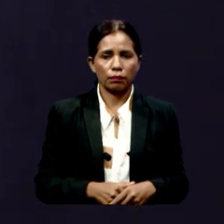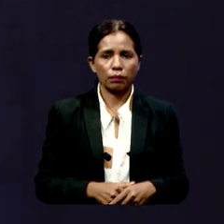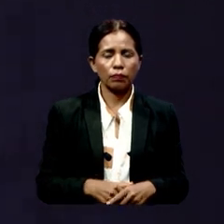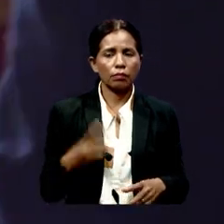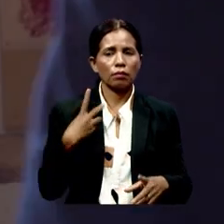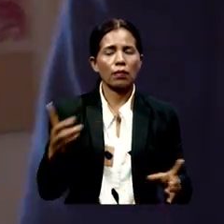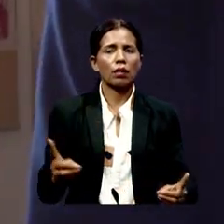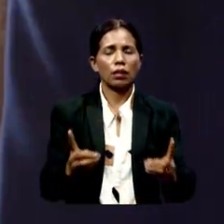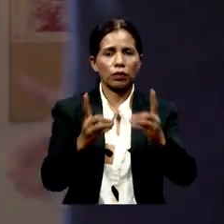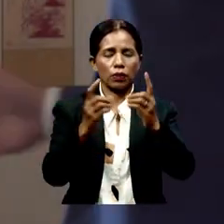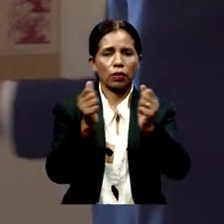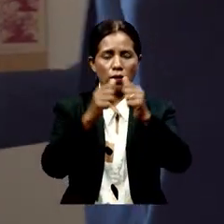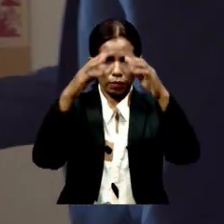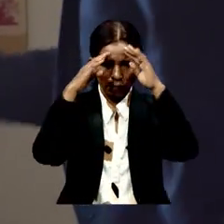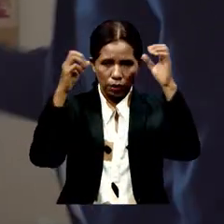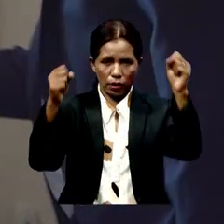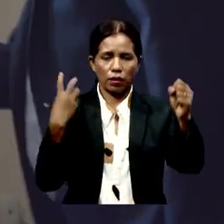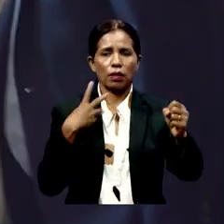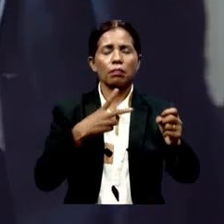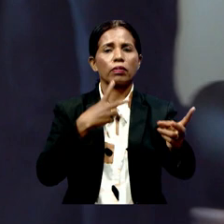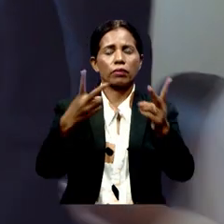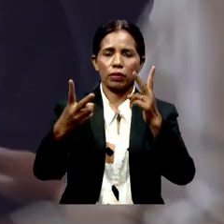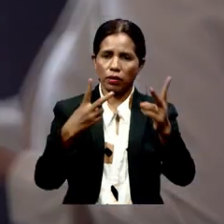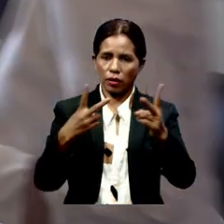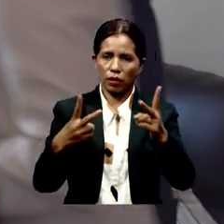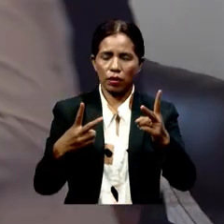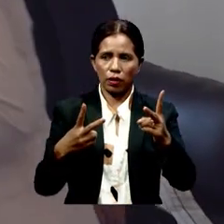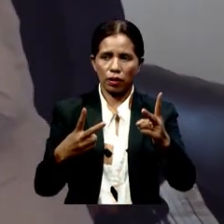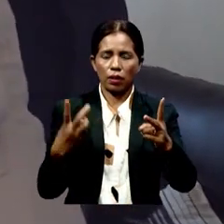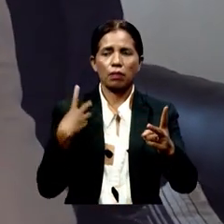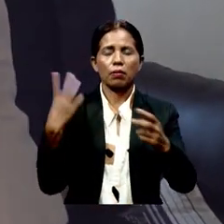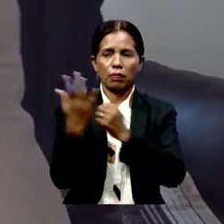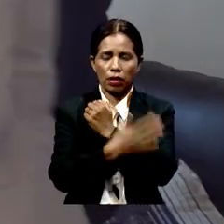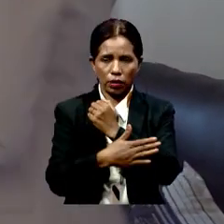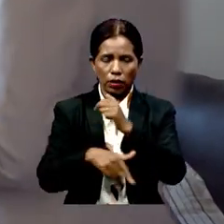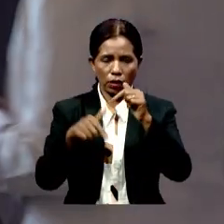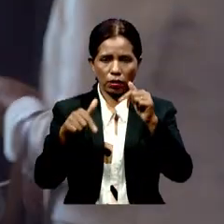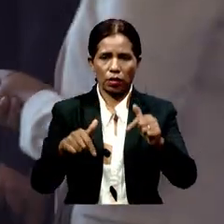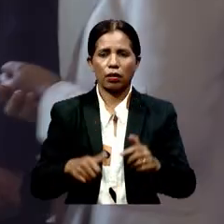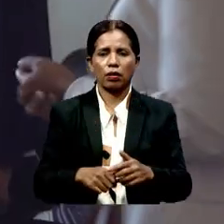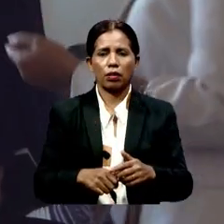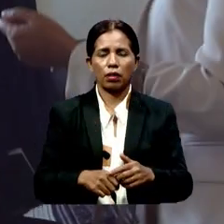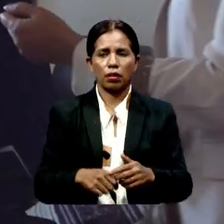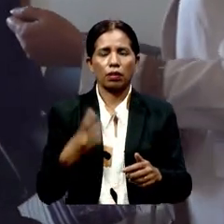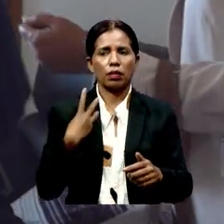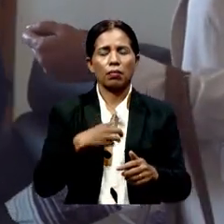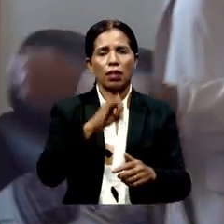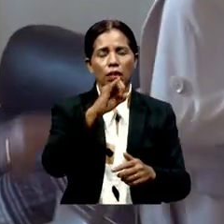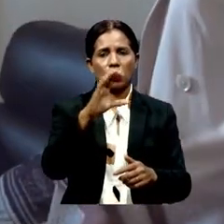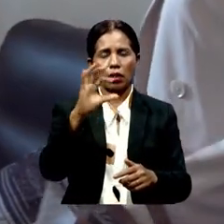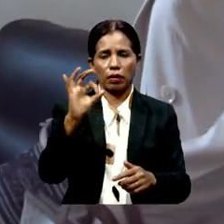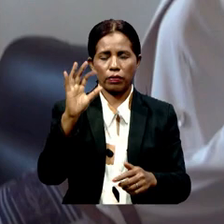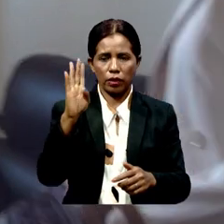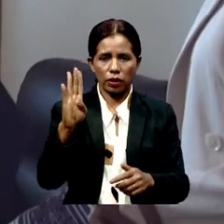and hear his thoughts and vision for the country, but also how IFC, which